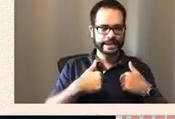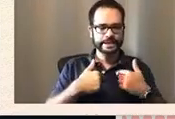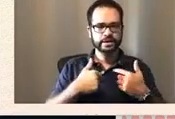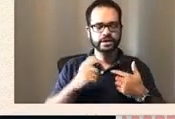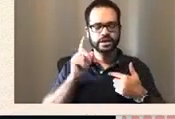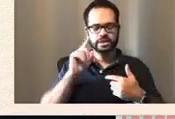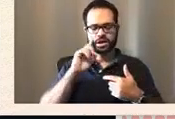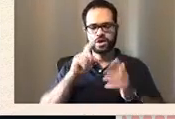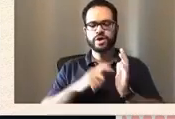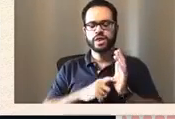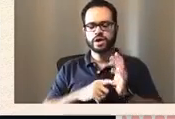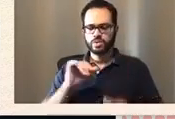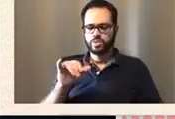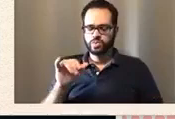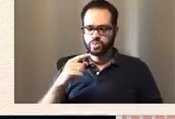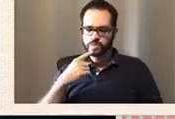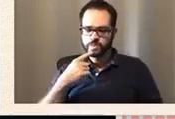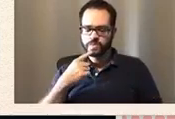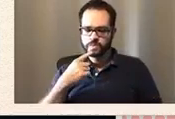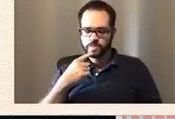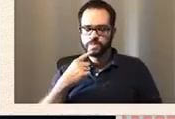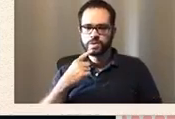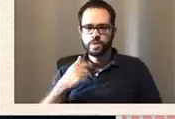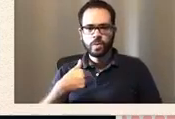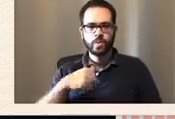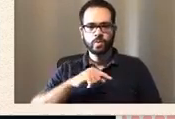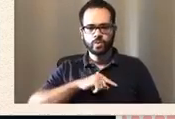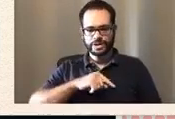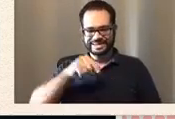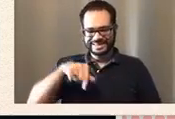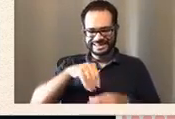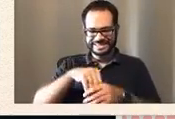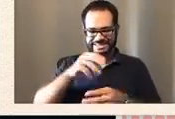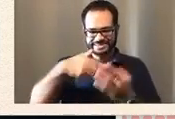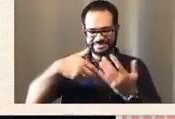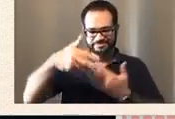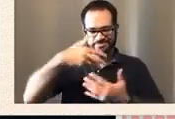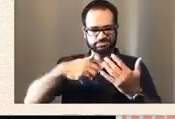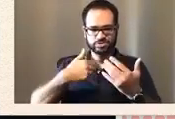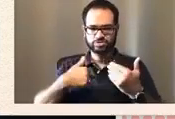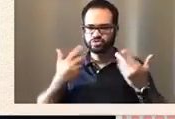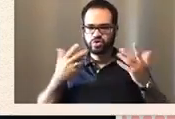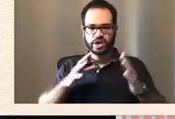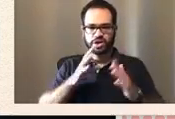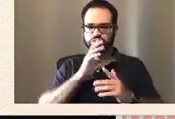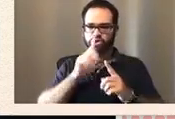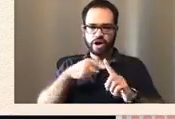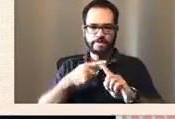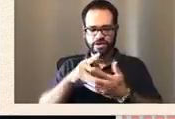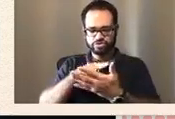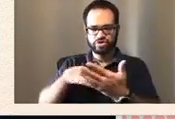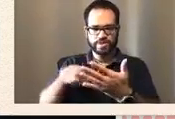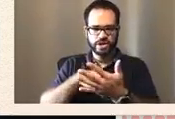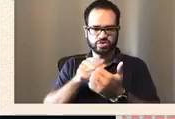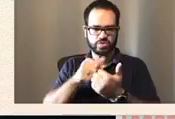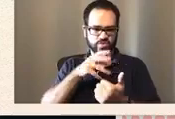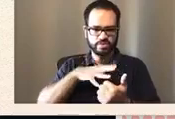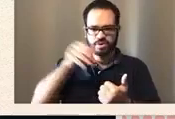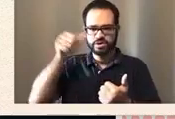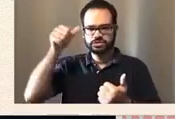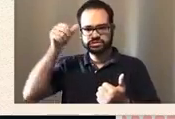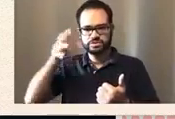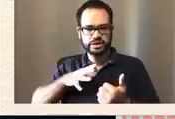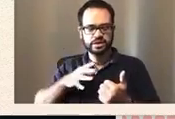too, we as a society don't like to talk about sexism. We don't like to talk about those issues.